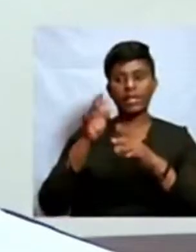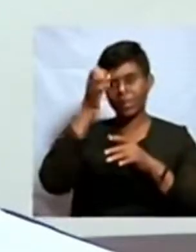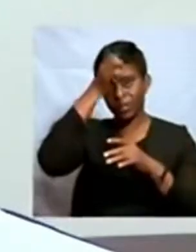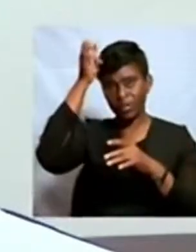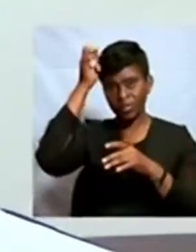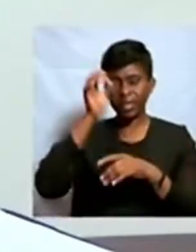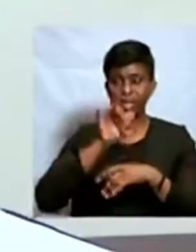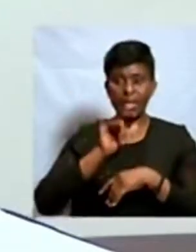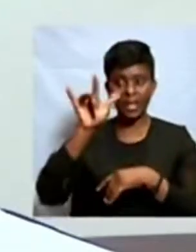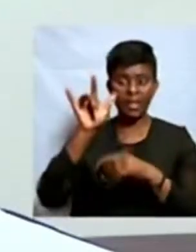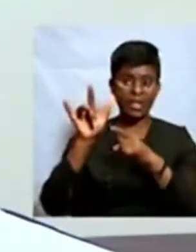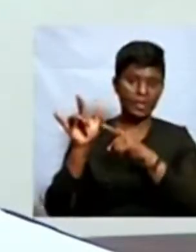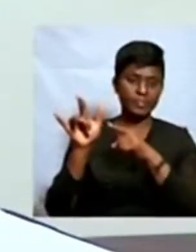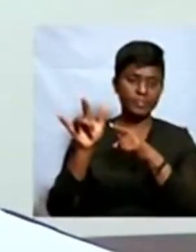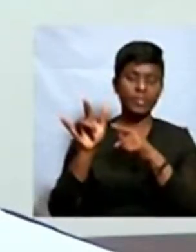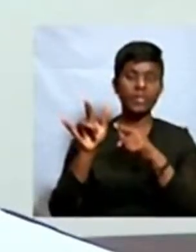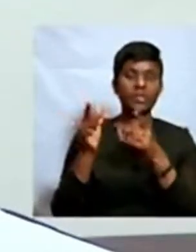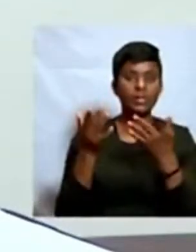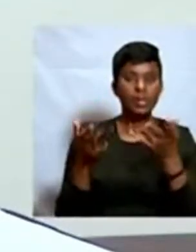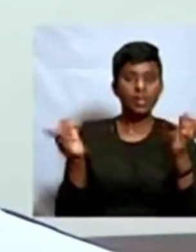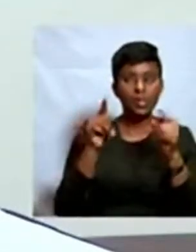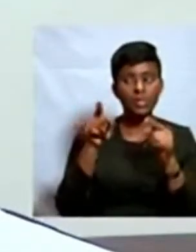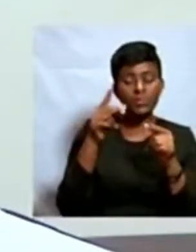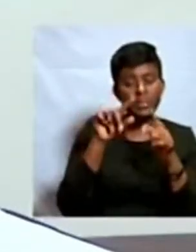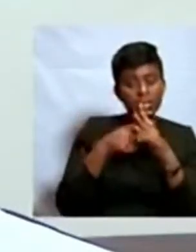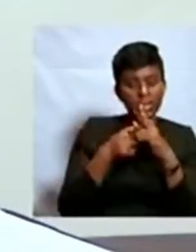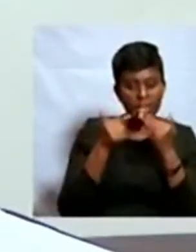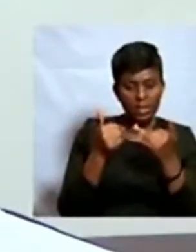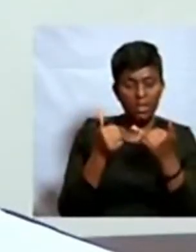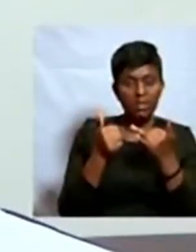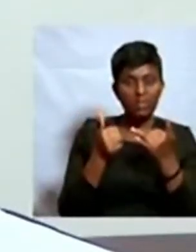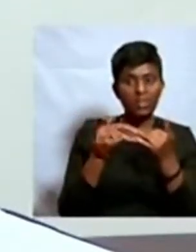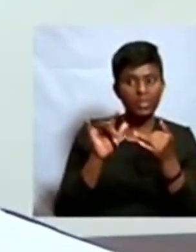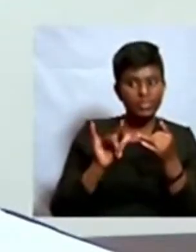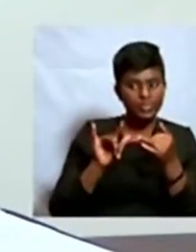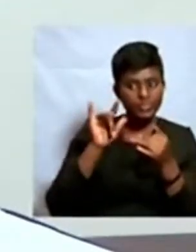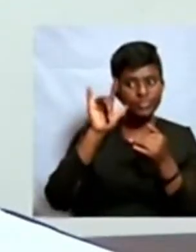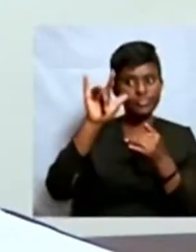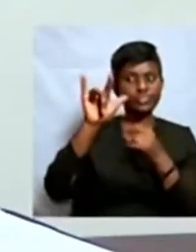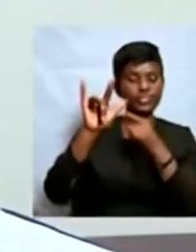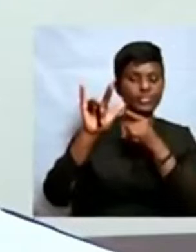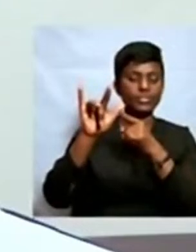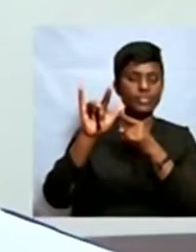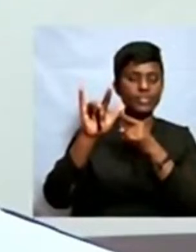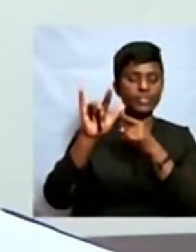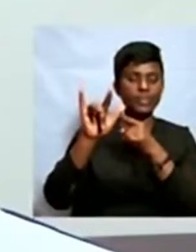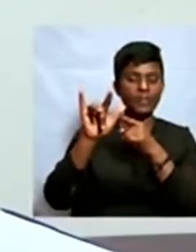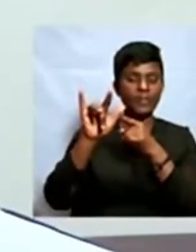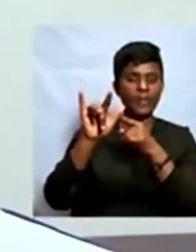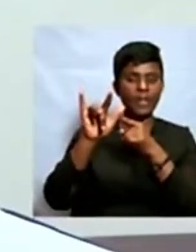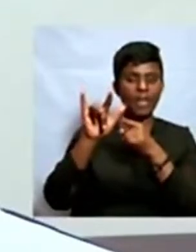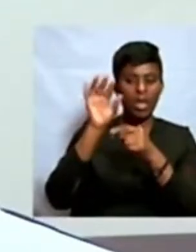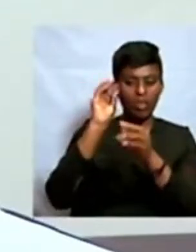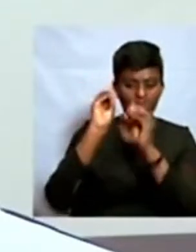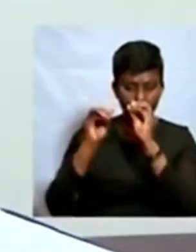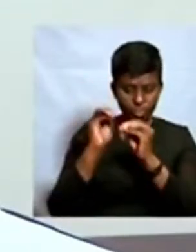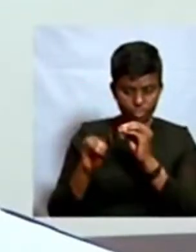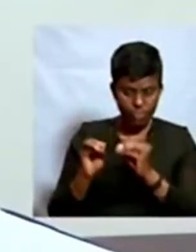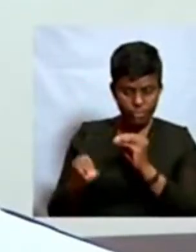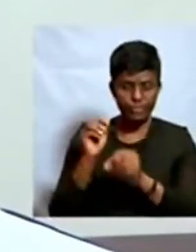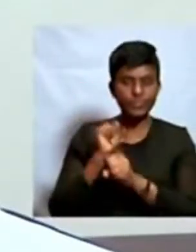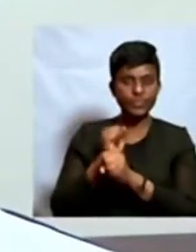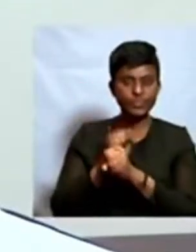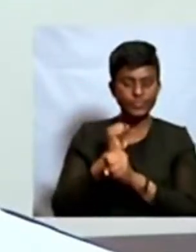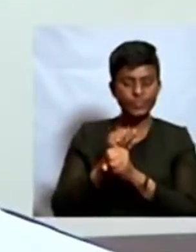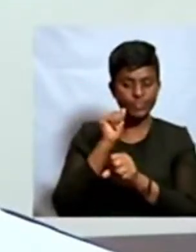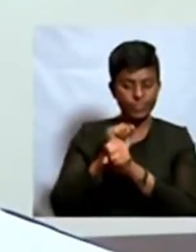Ethiopian Airlines. So usually when you start an airline, you put in the work, you